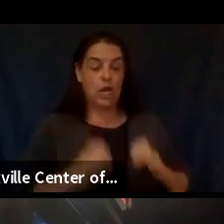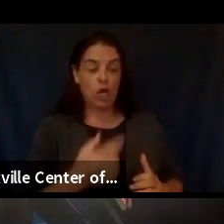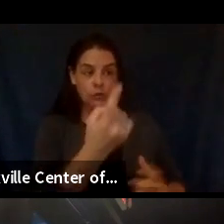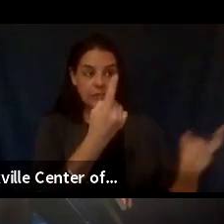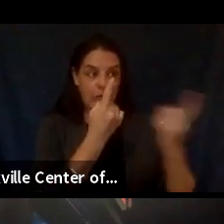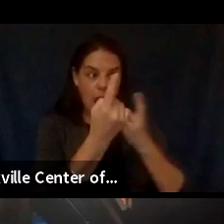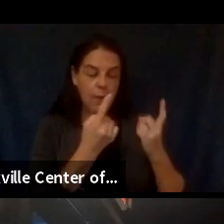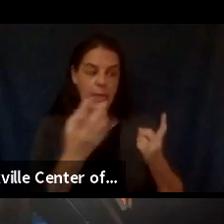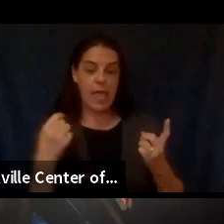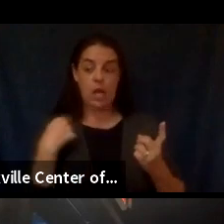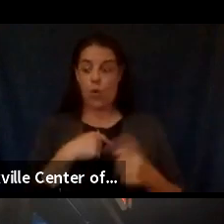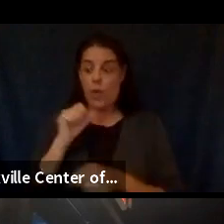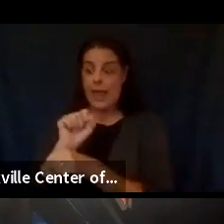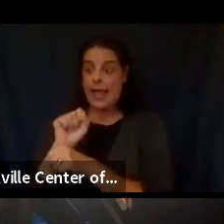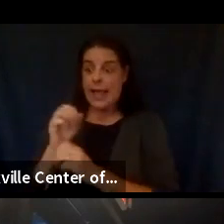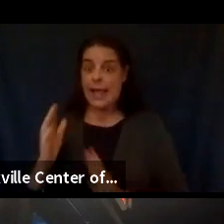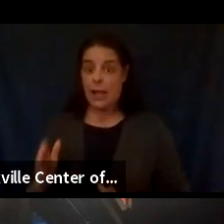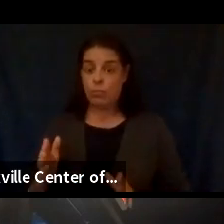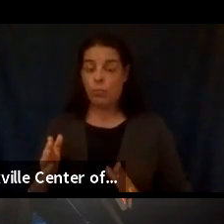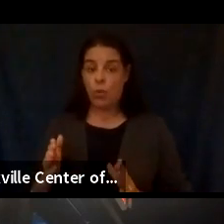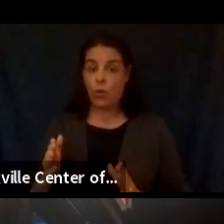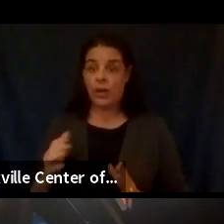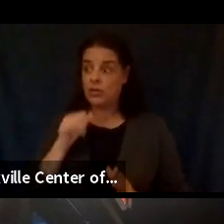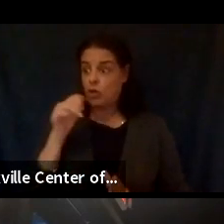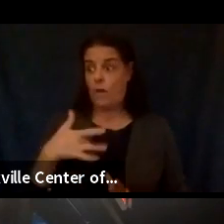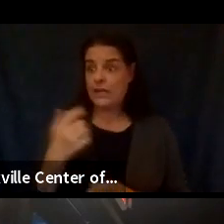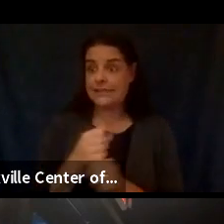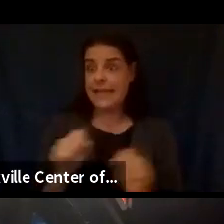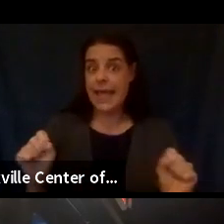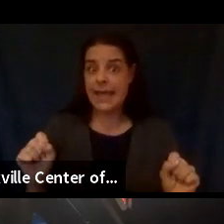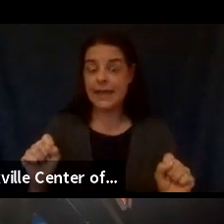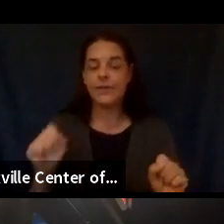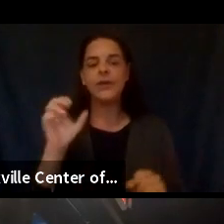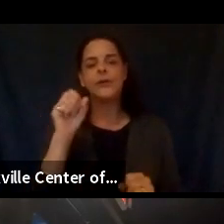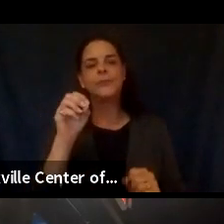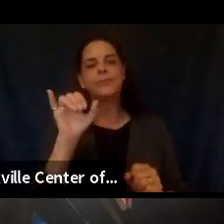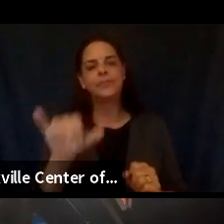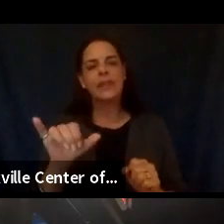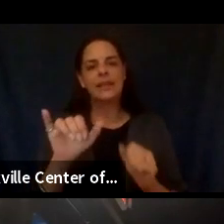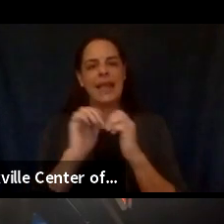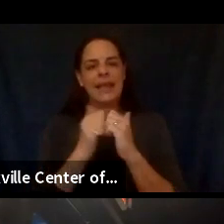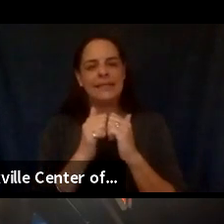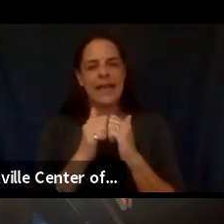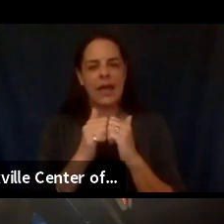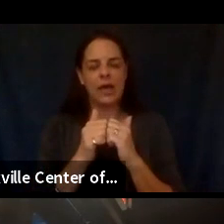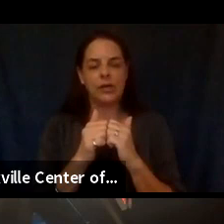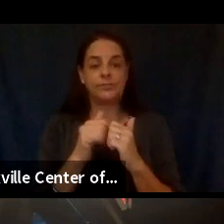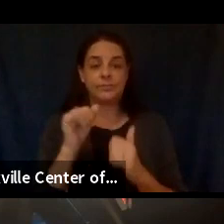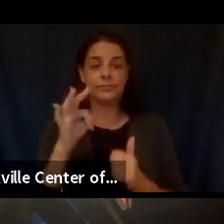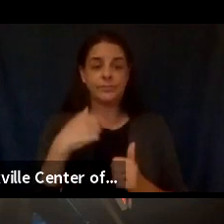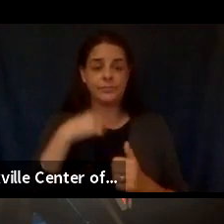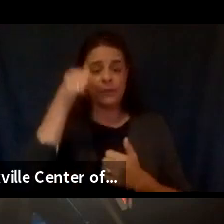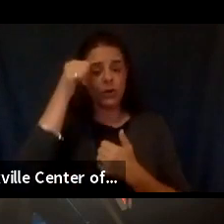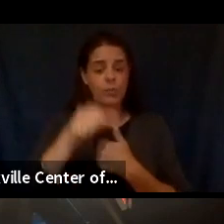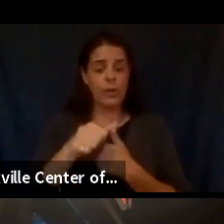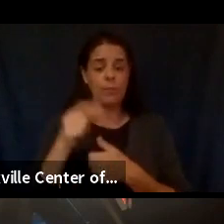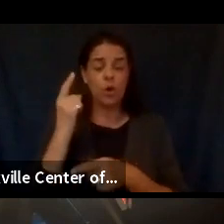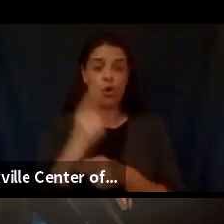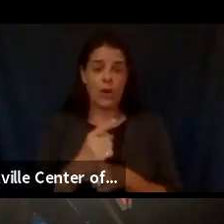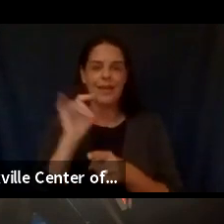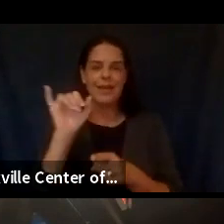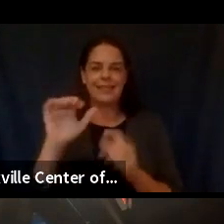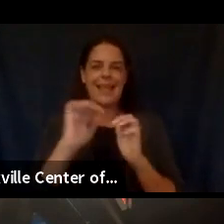in and we employees don't feel safe. So that's how, if I remember correctly, that's how